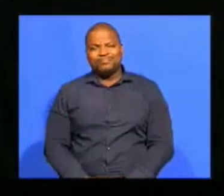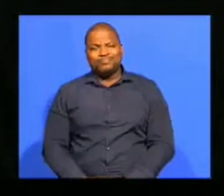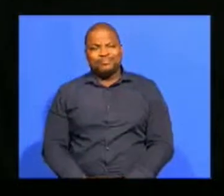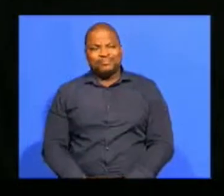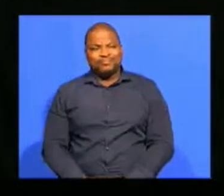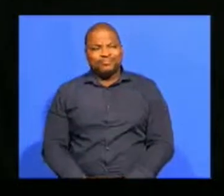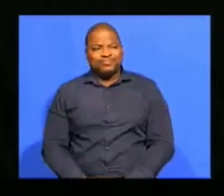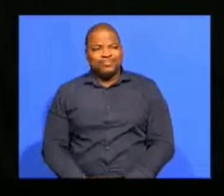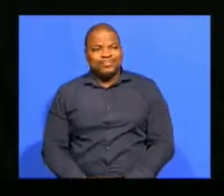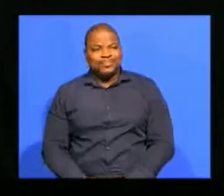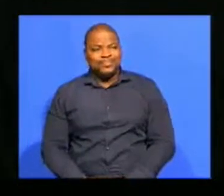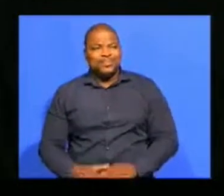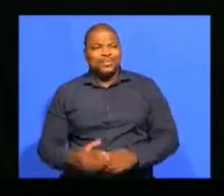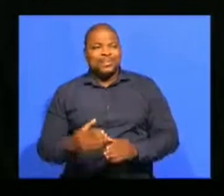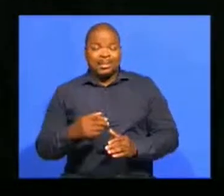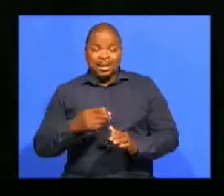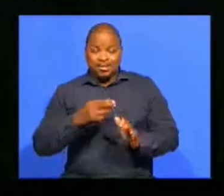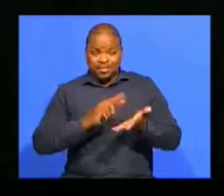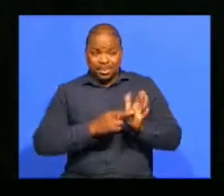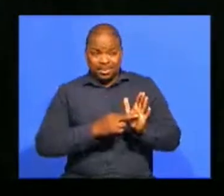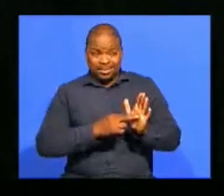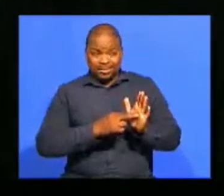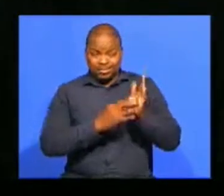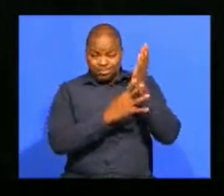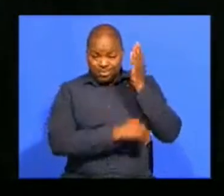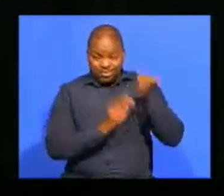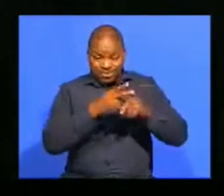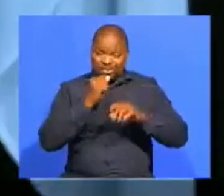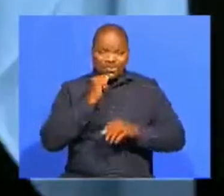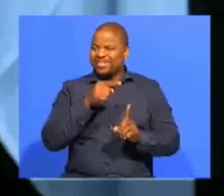And these are not poor visitors. They were...